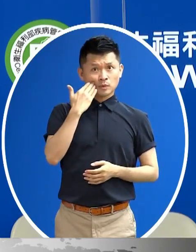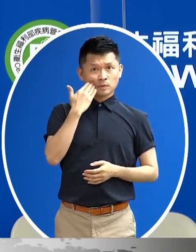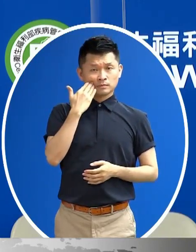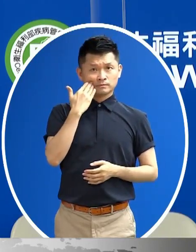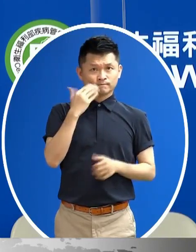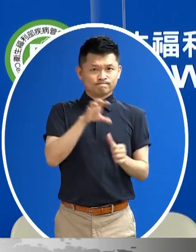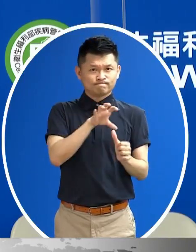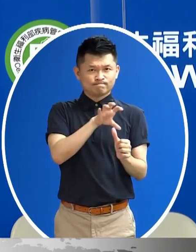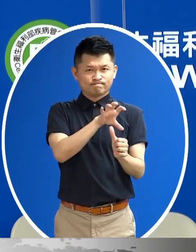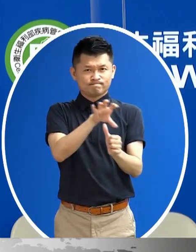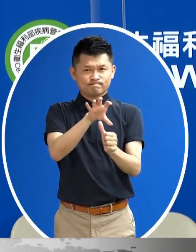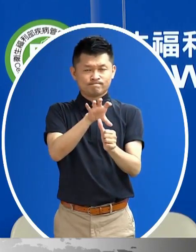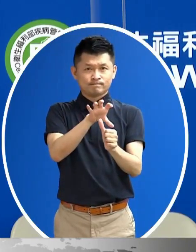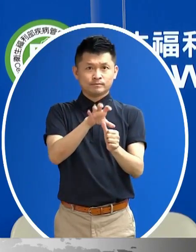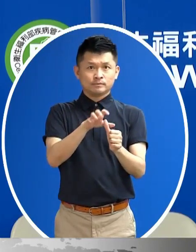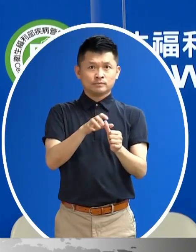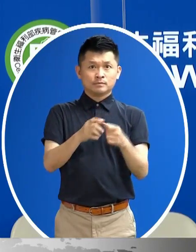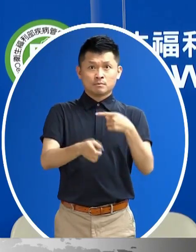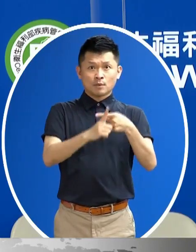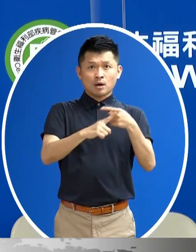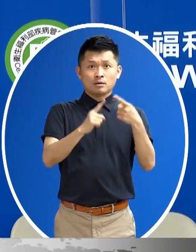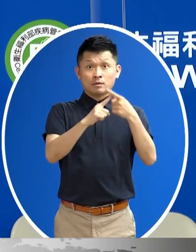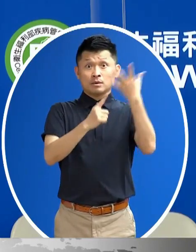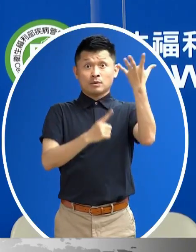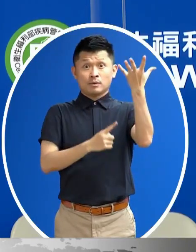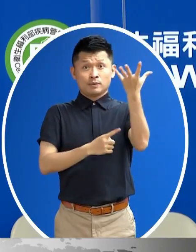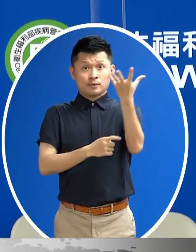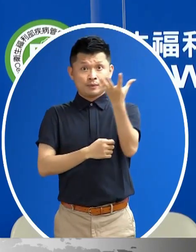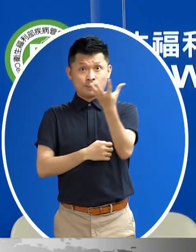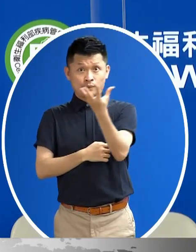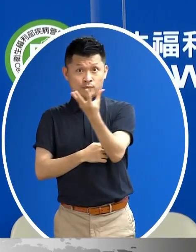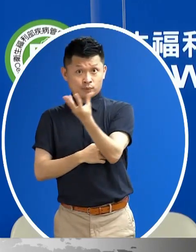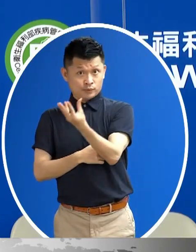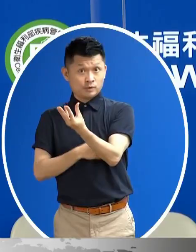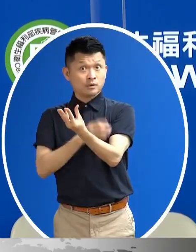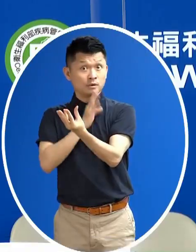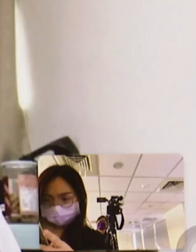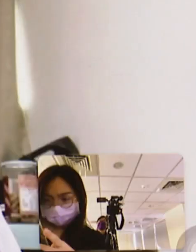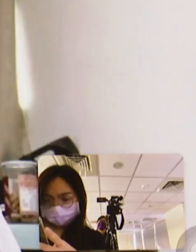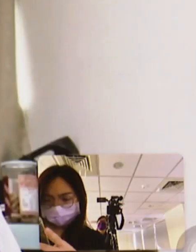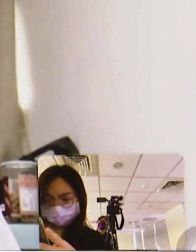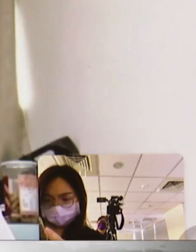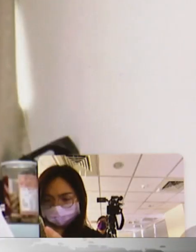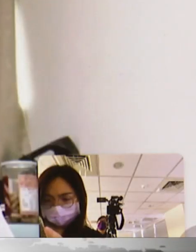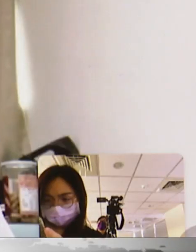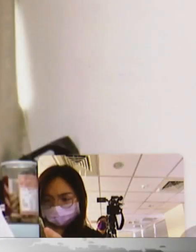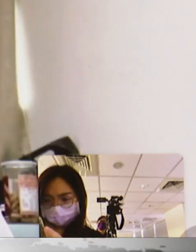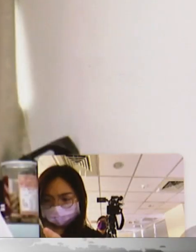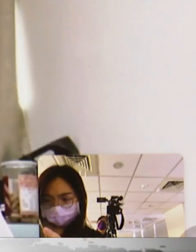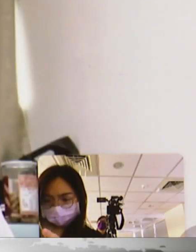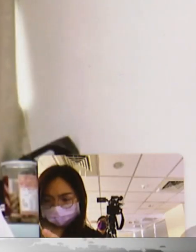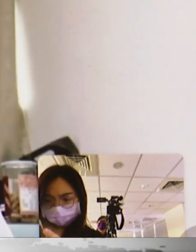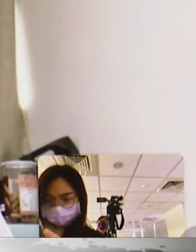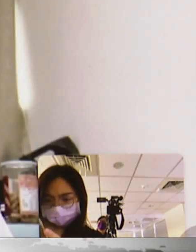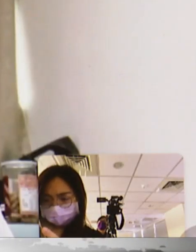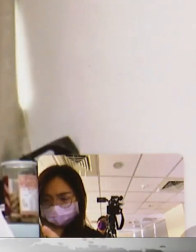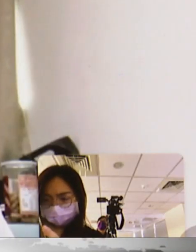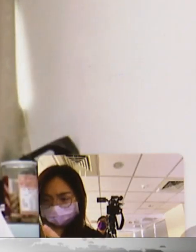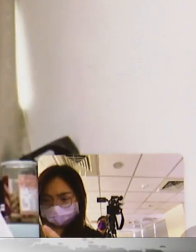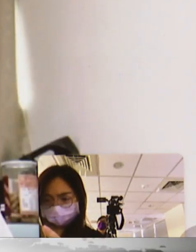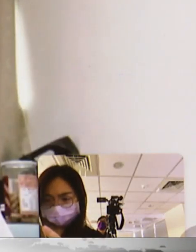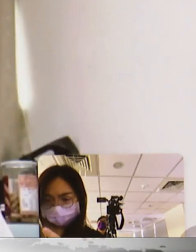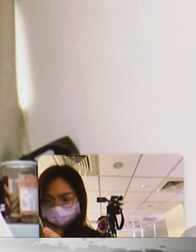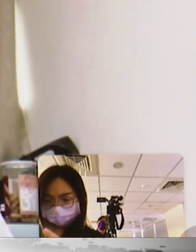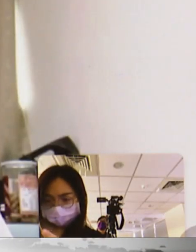numbers continuing to drop, BA4 and BA5 shouldn't cause a big surge in the future. NTU hospital pediatrician